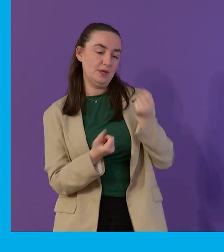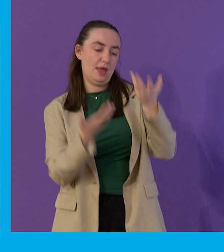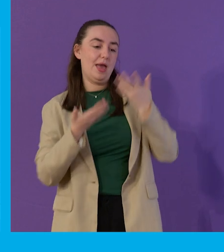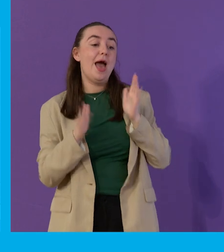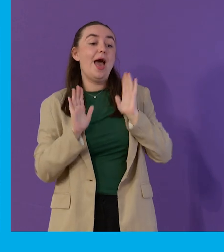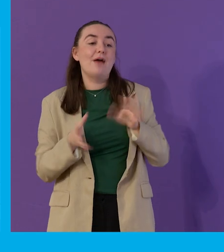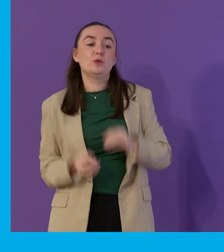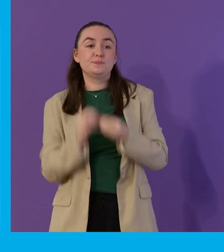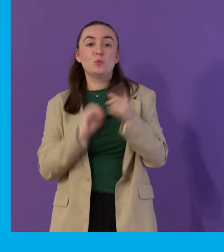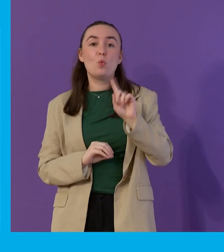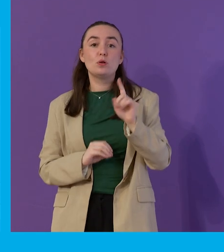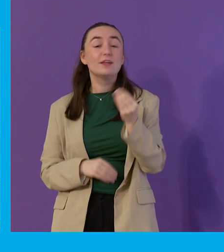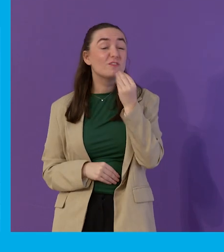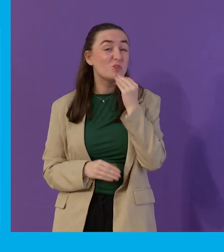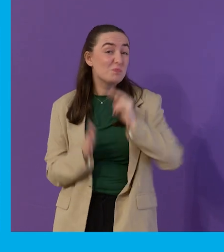plan